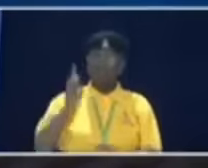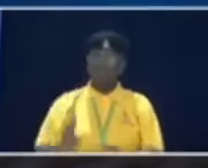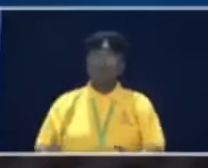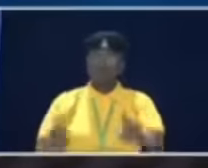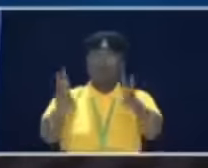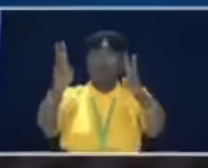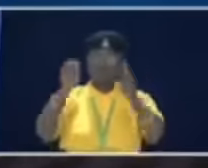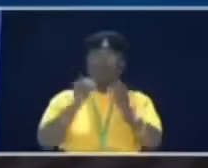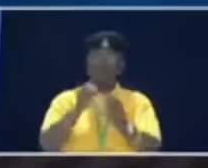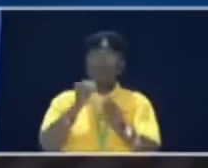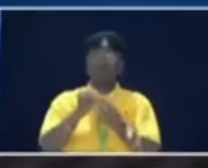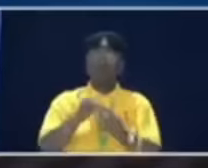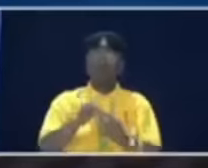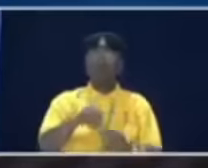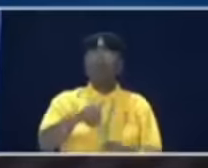please,